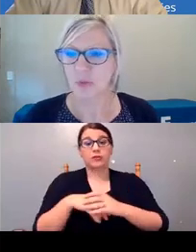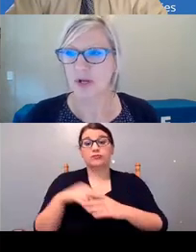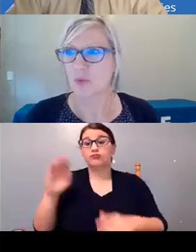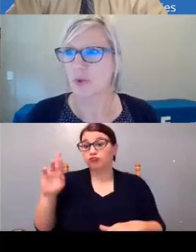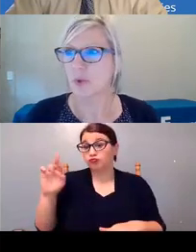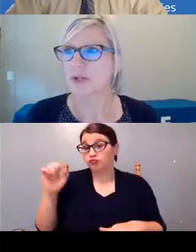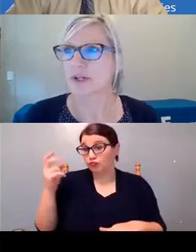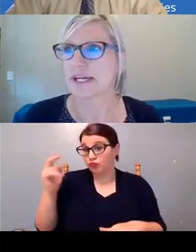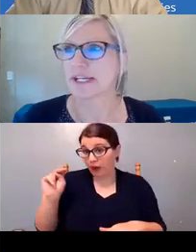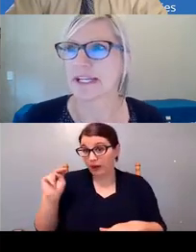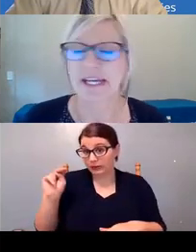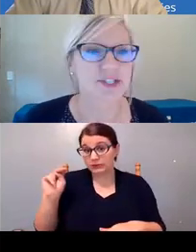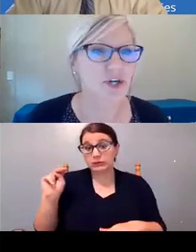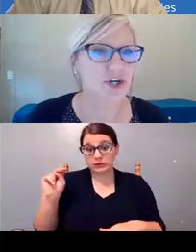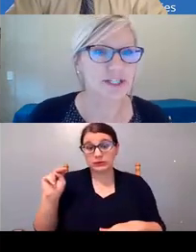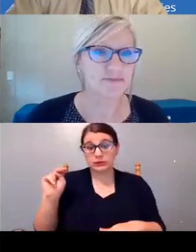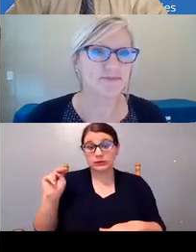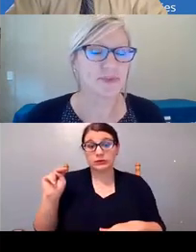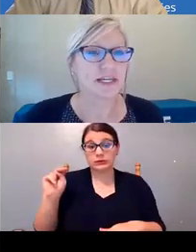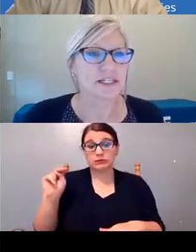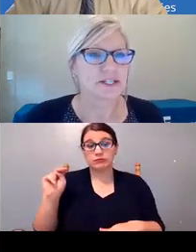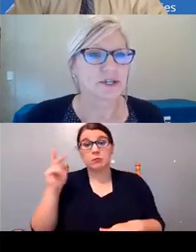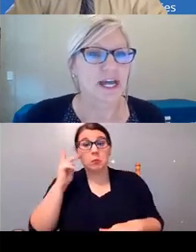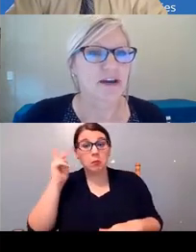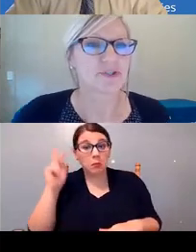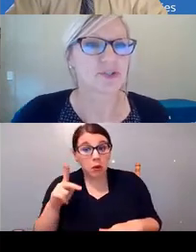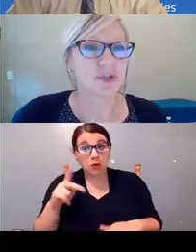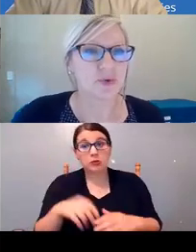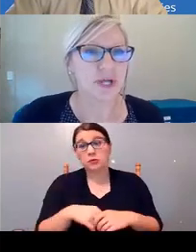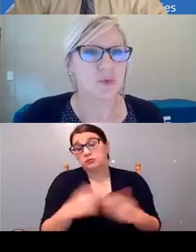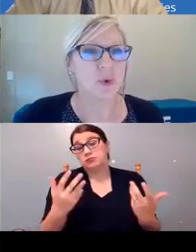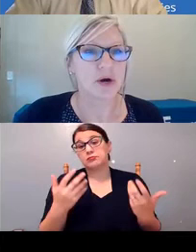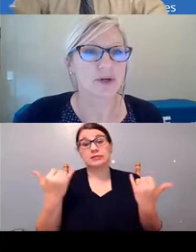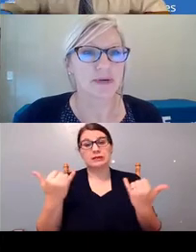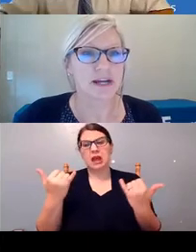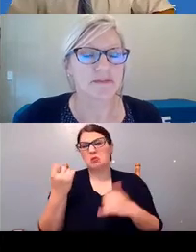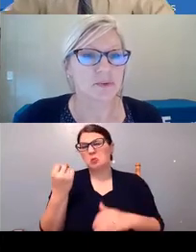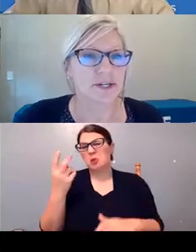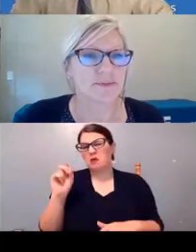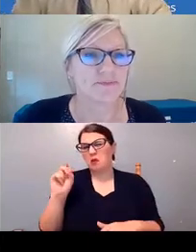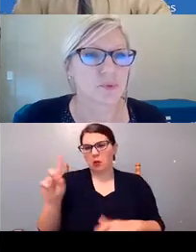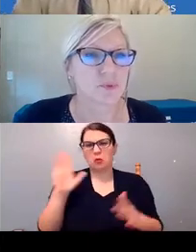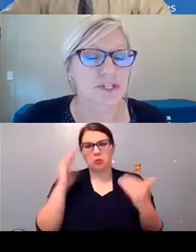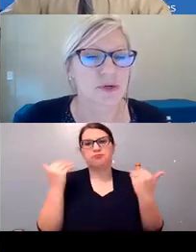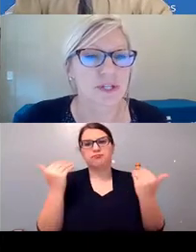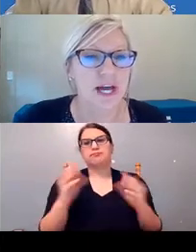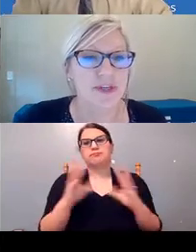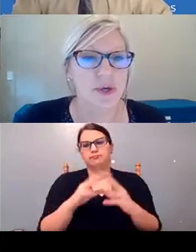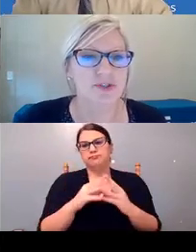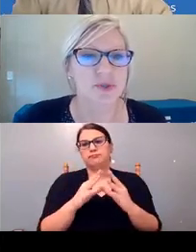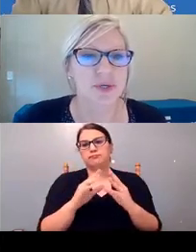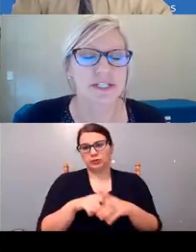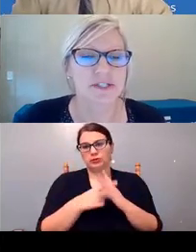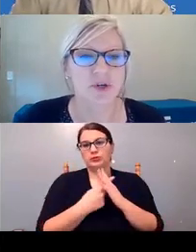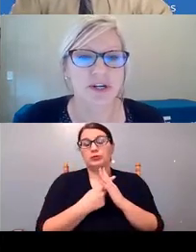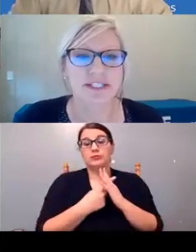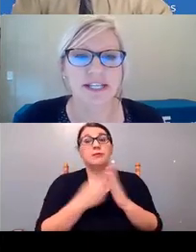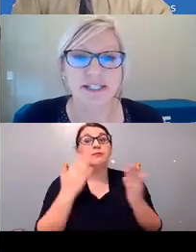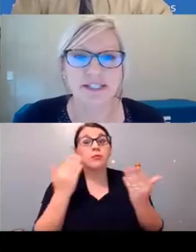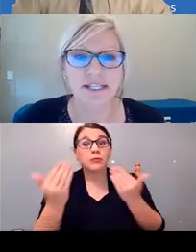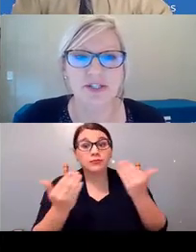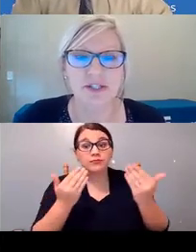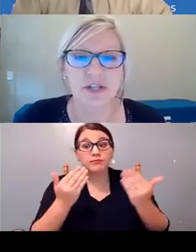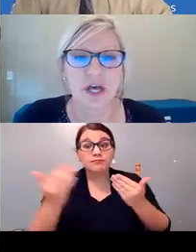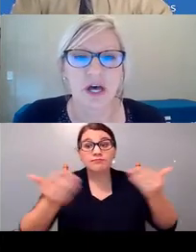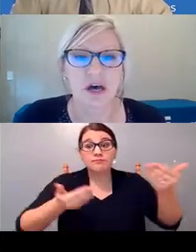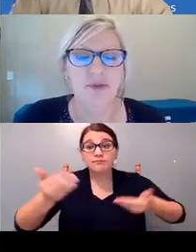So it's 12:01. We will go ahead and get started. So good afternoon and welcome everyone. We're so glad that you have joined us for our